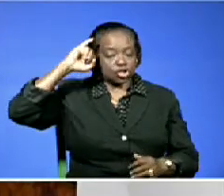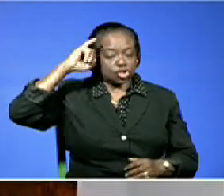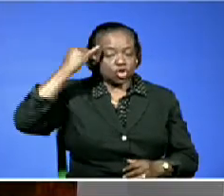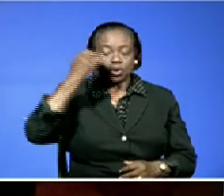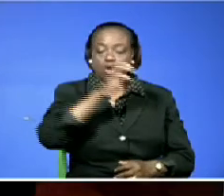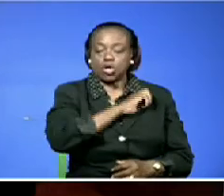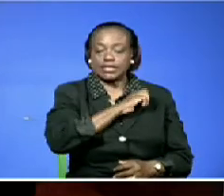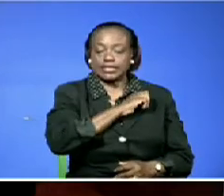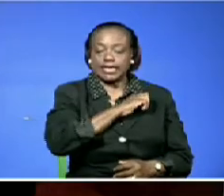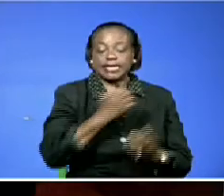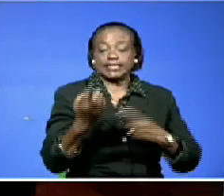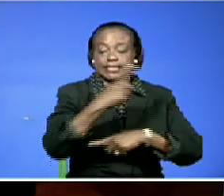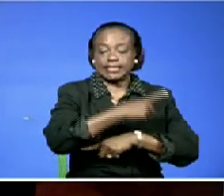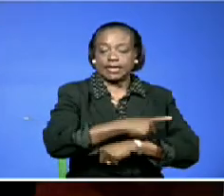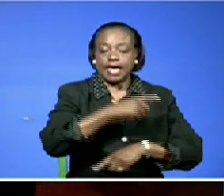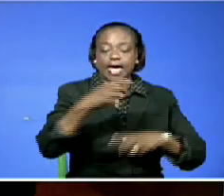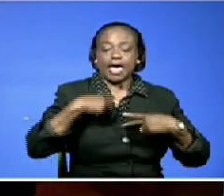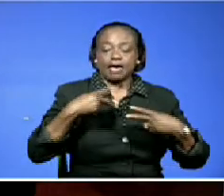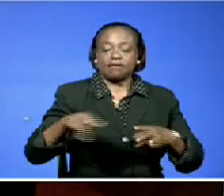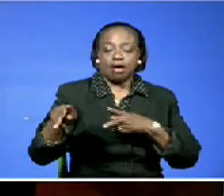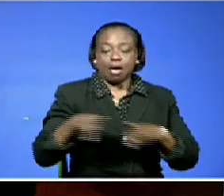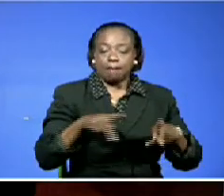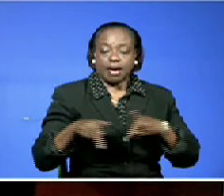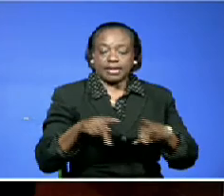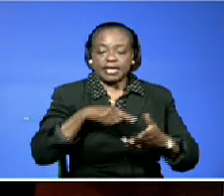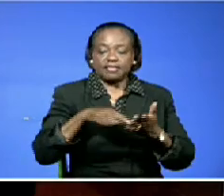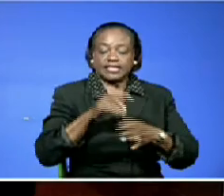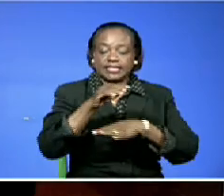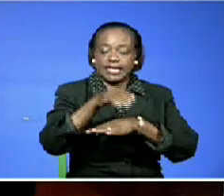will attend a reception this evening featuring the Bahamian